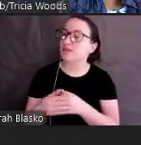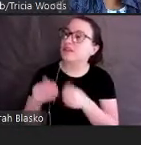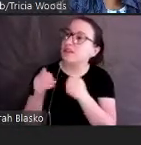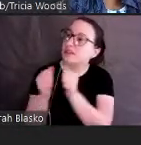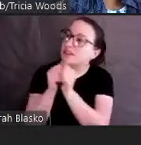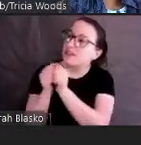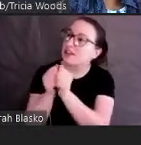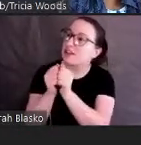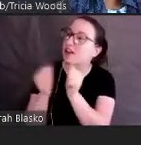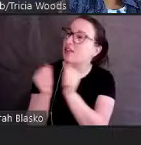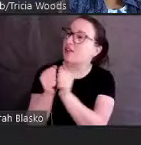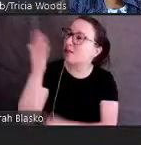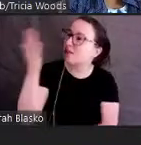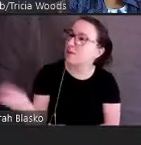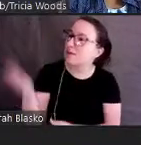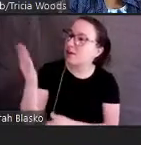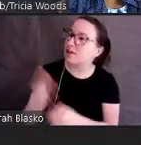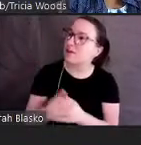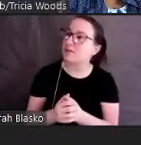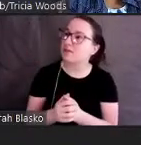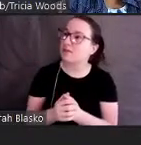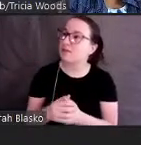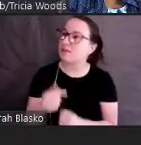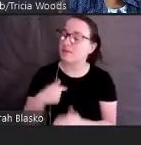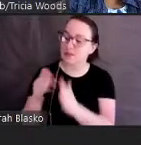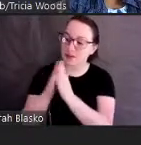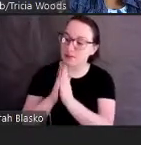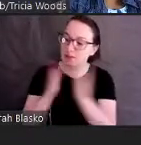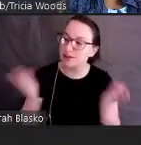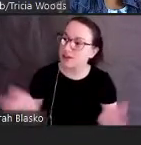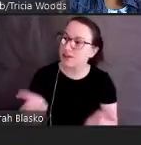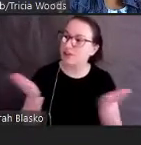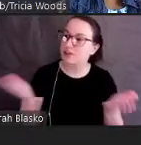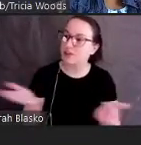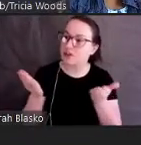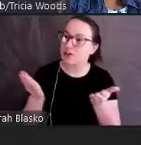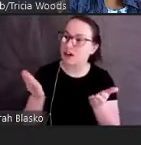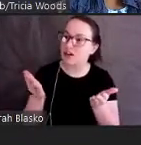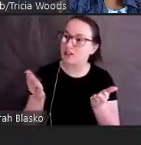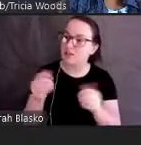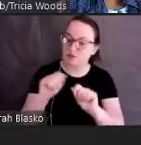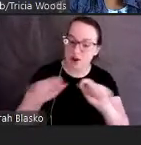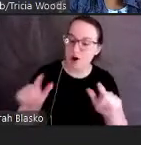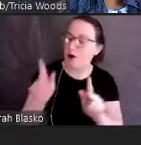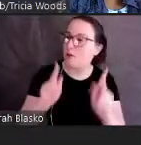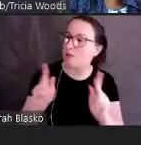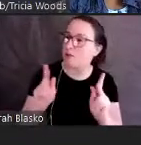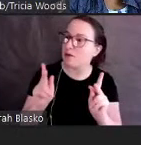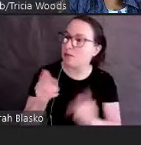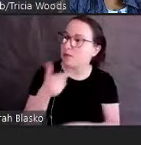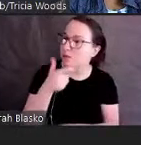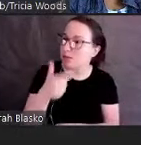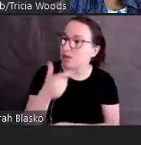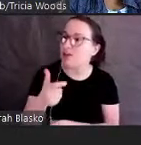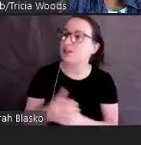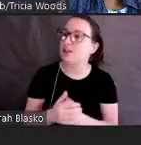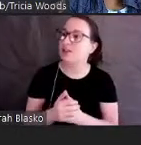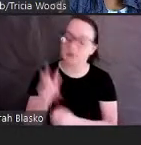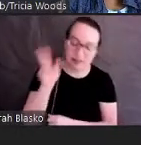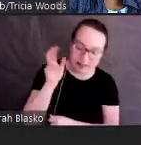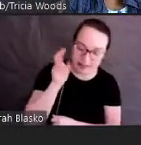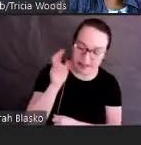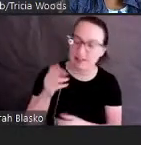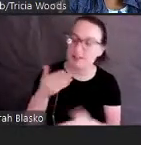our time together is encouraging to all who are able to listen or watch, or, you know, whatever you call somebody who's listening and watching via